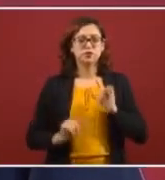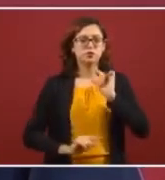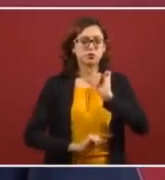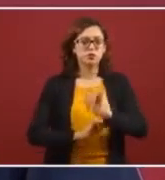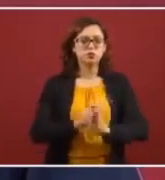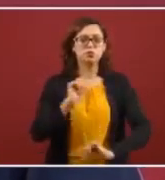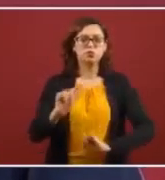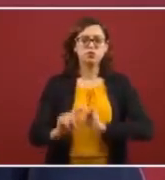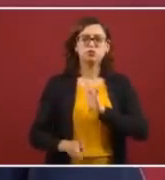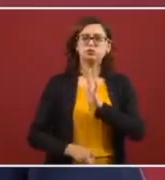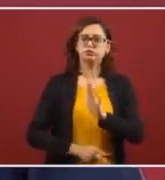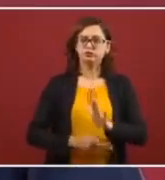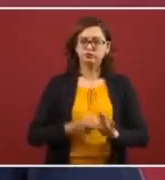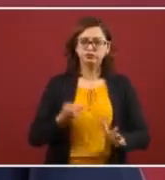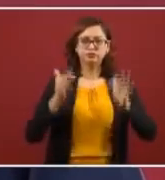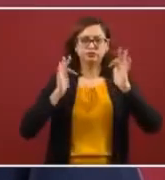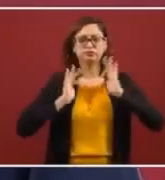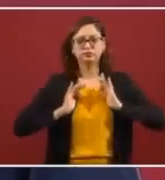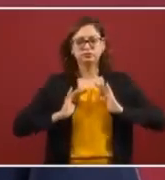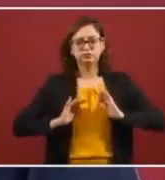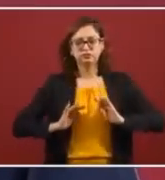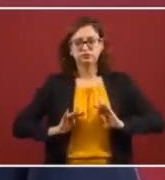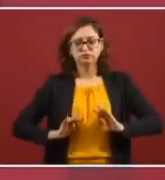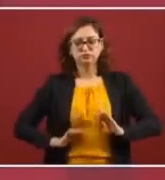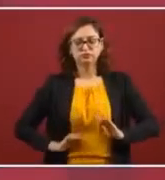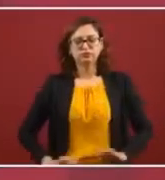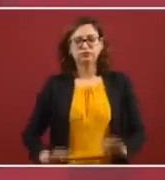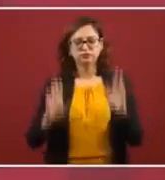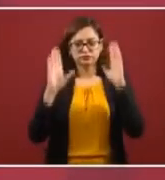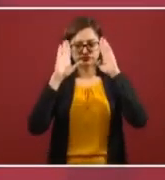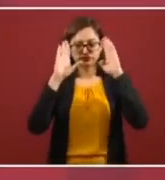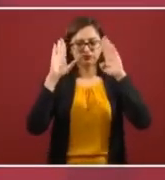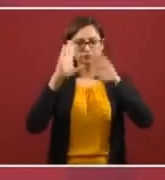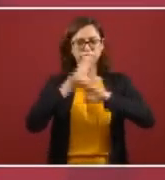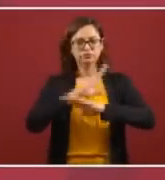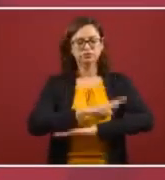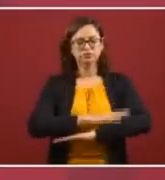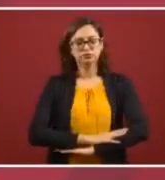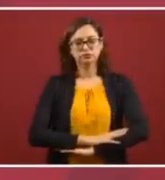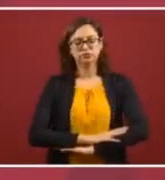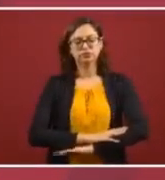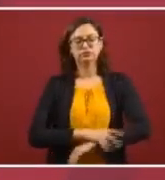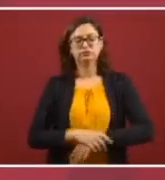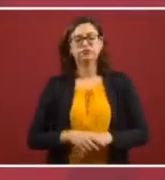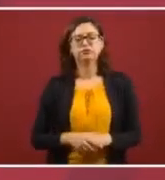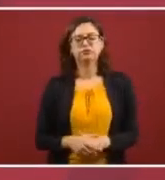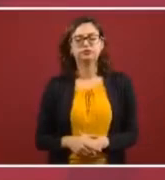and then the situation began to become more normal.